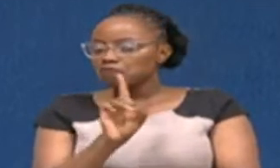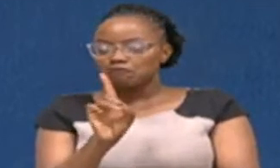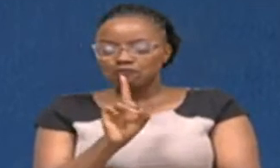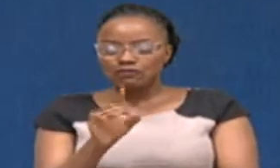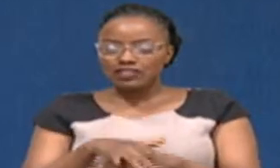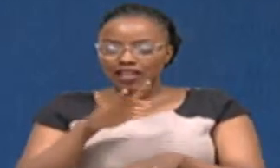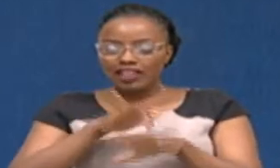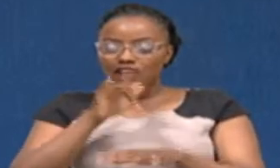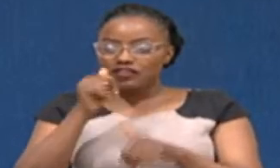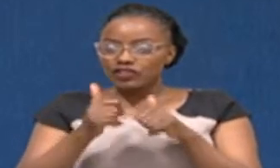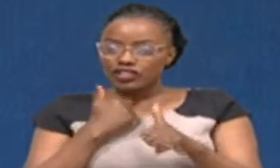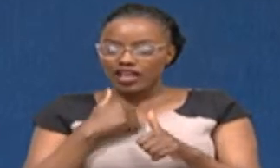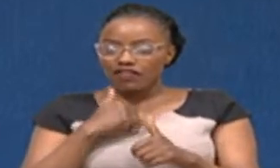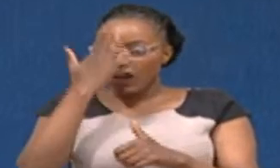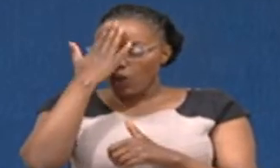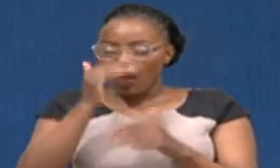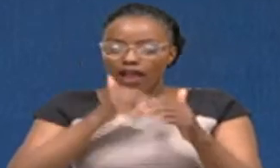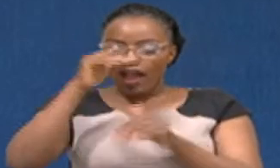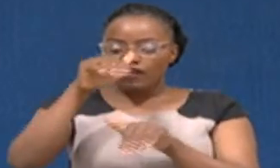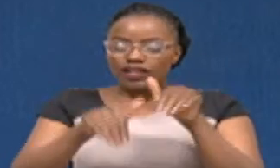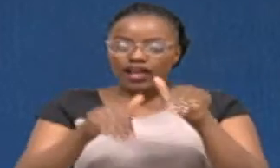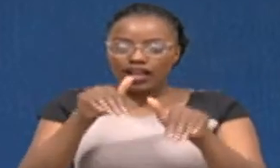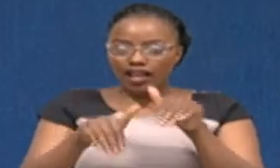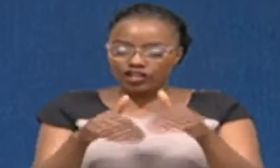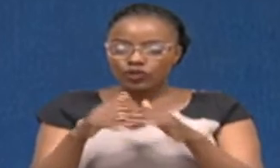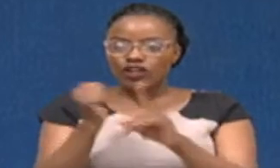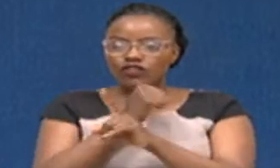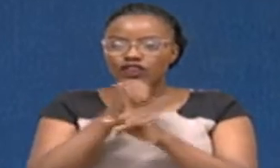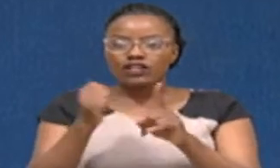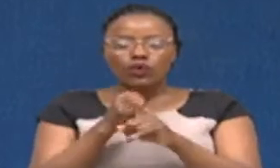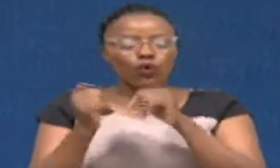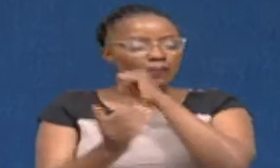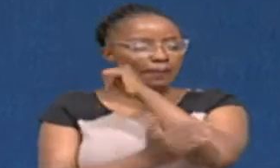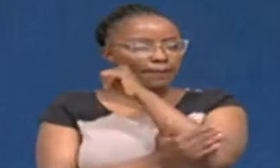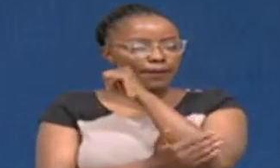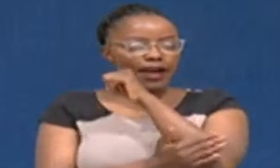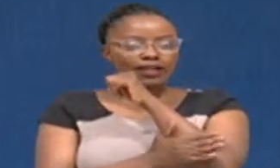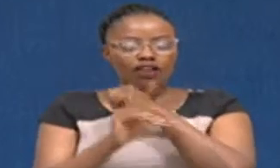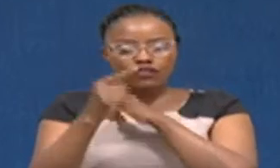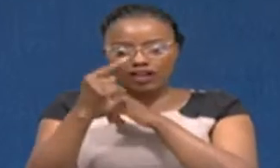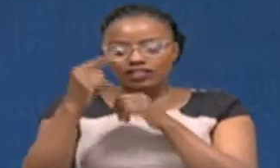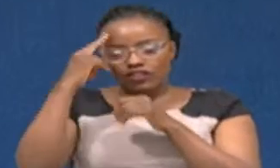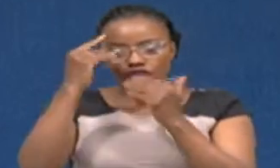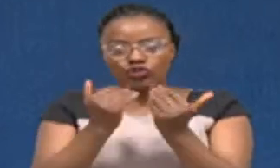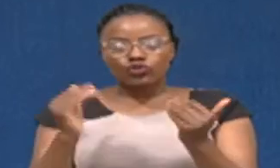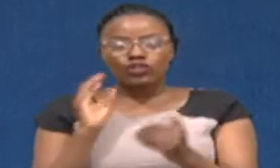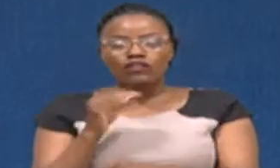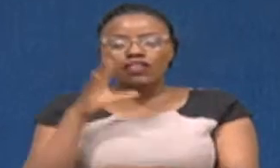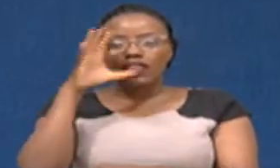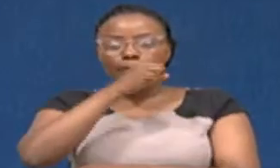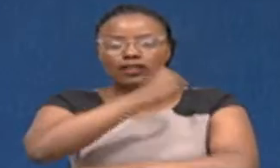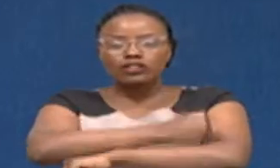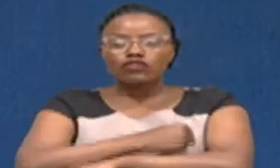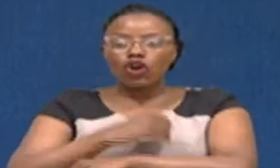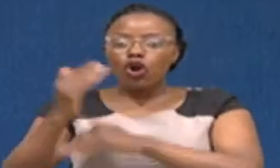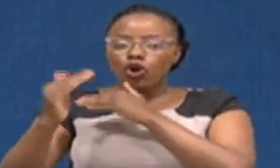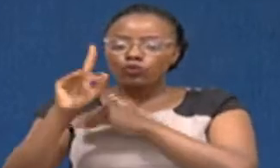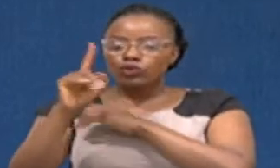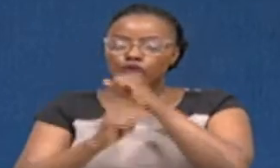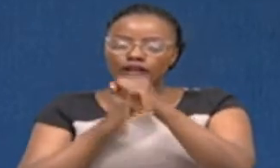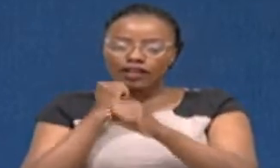The effects that were there due to this post-election virus, Trevor, were terribly bad. First for our children, they missed school for almost